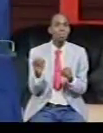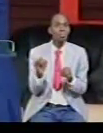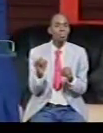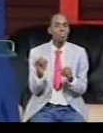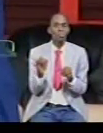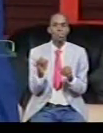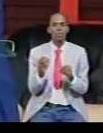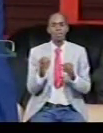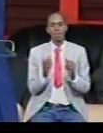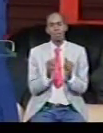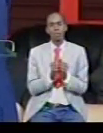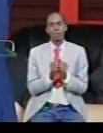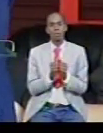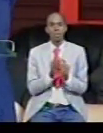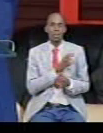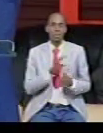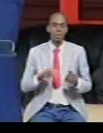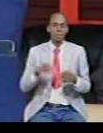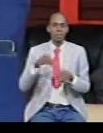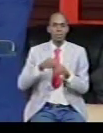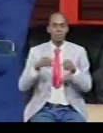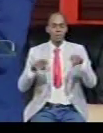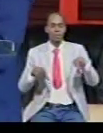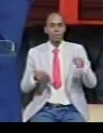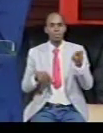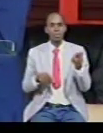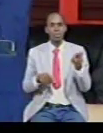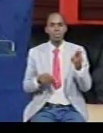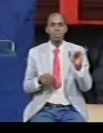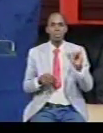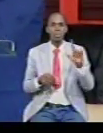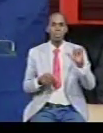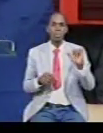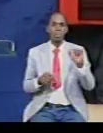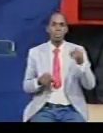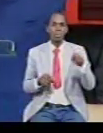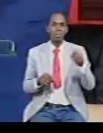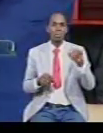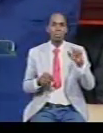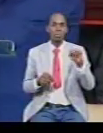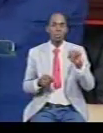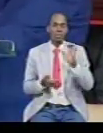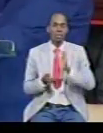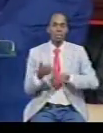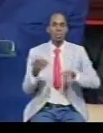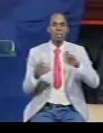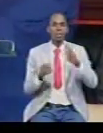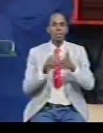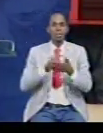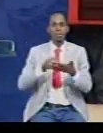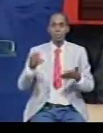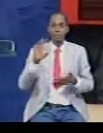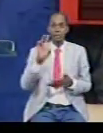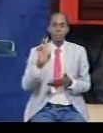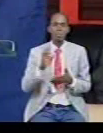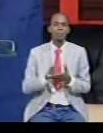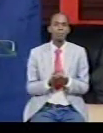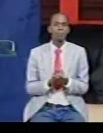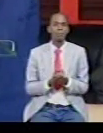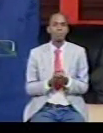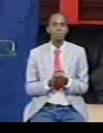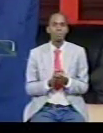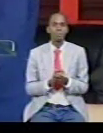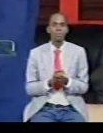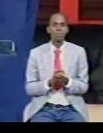In Philippians chapter 3, I'm reading from verse 7. Philippians chapter 3. Verse